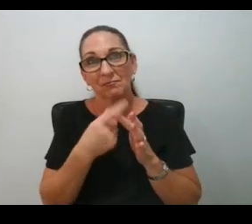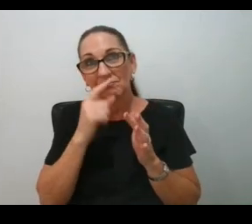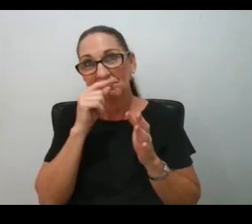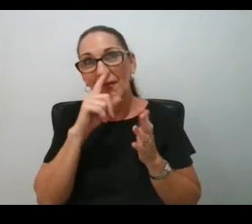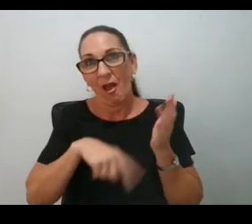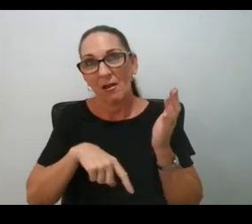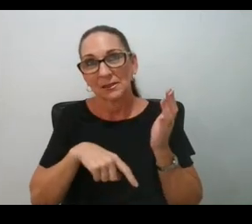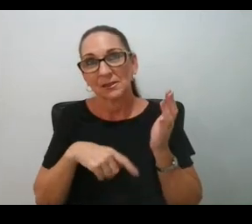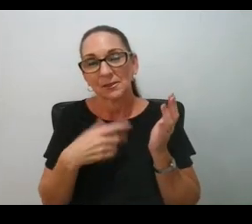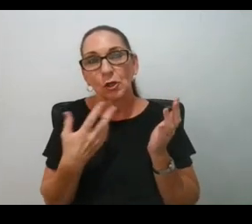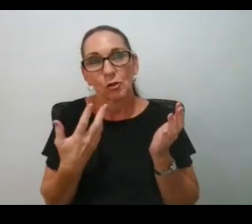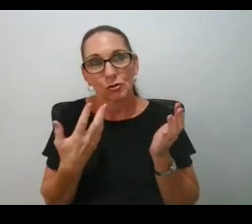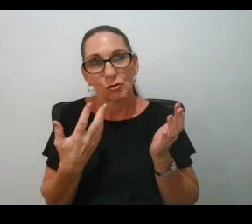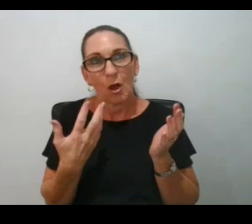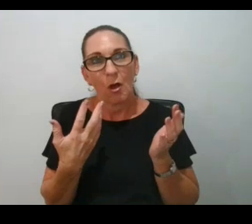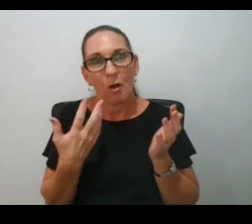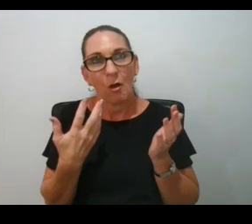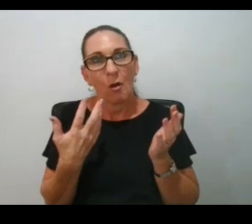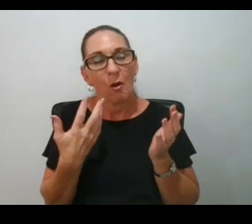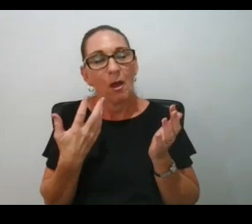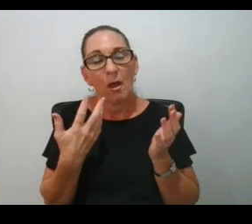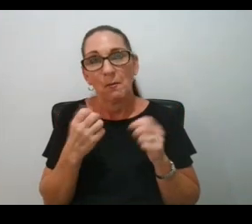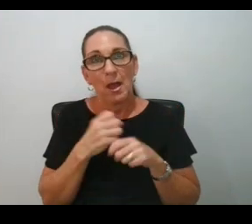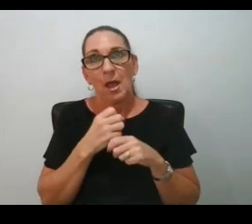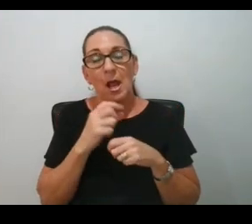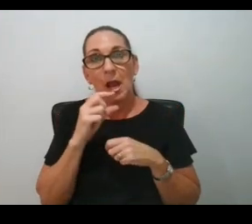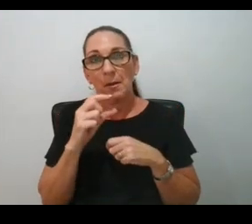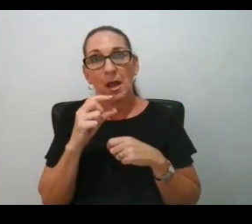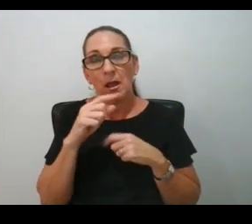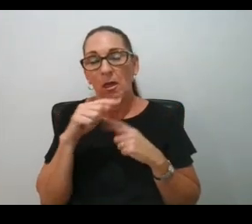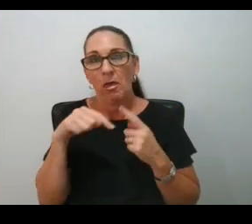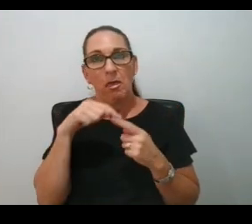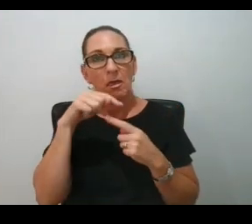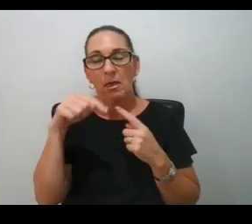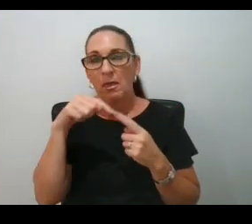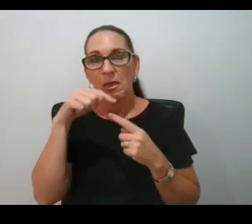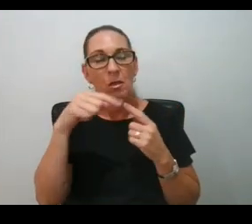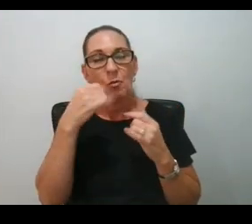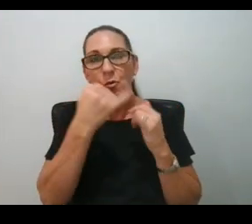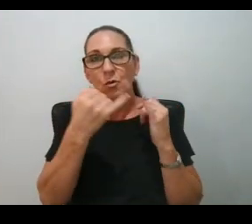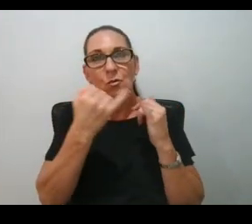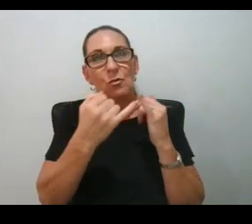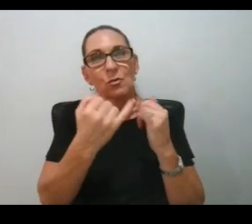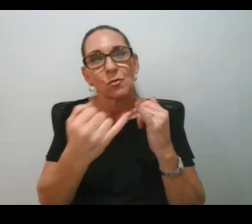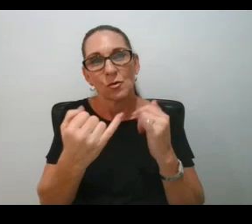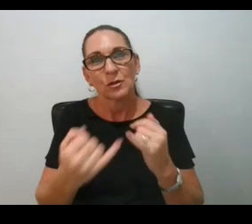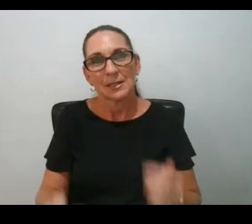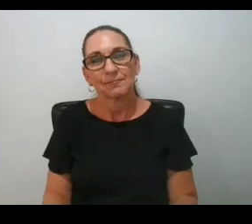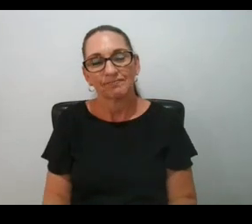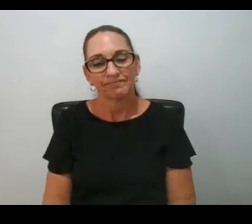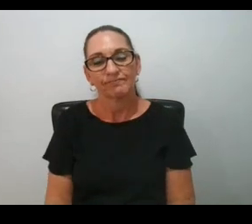So yeah, it snowballs and it spirals, and it makes it very hard.